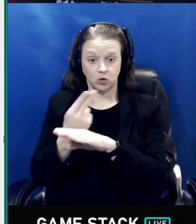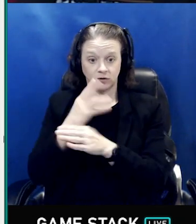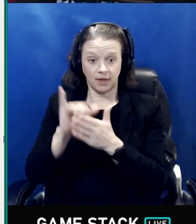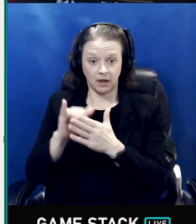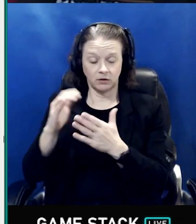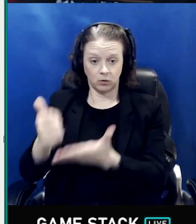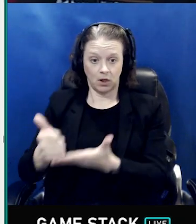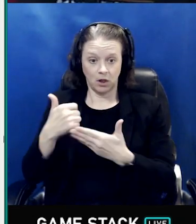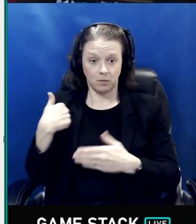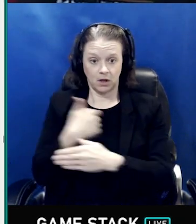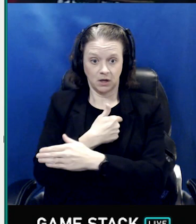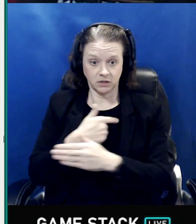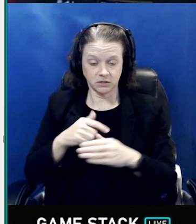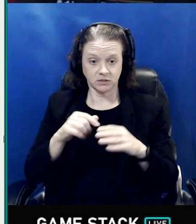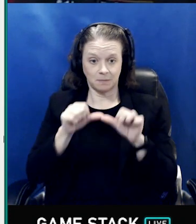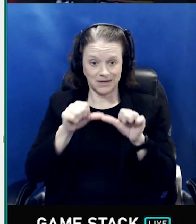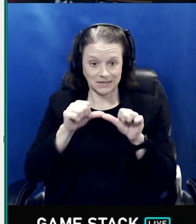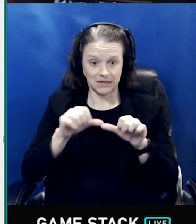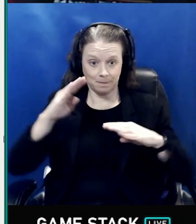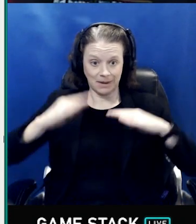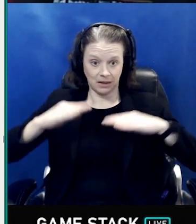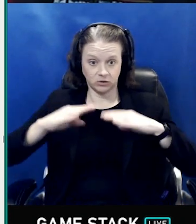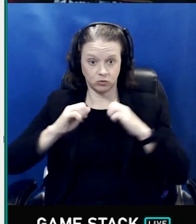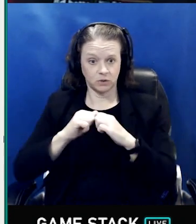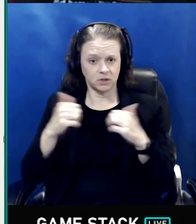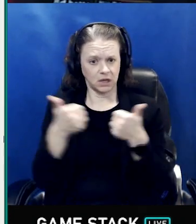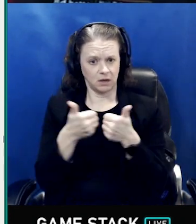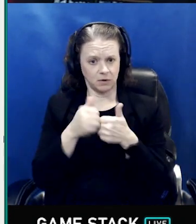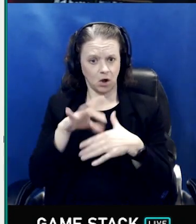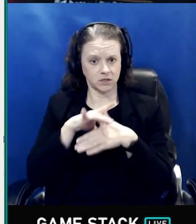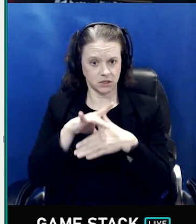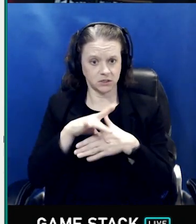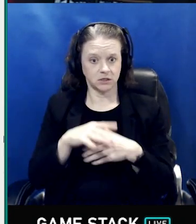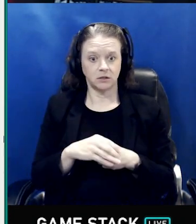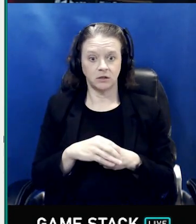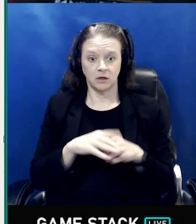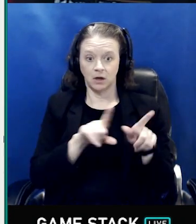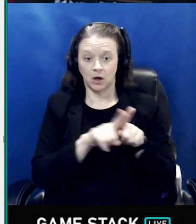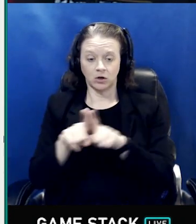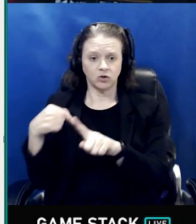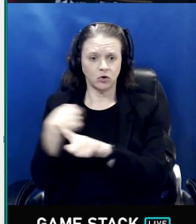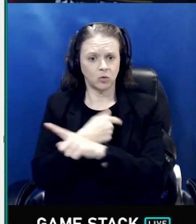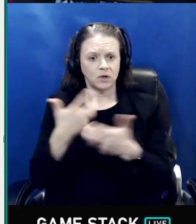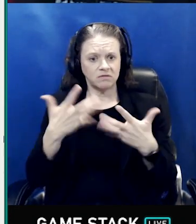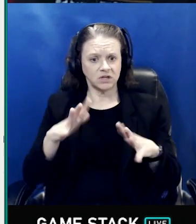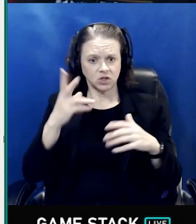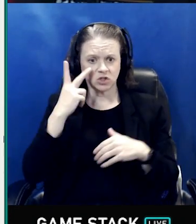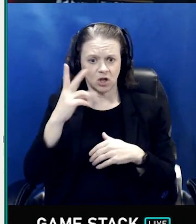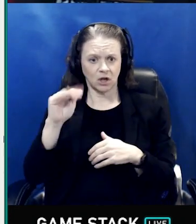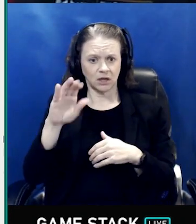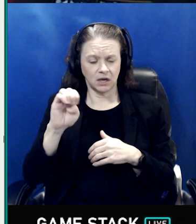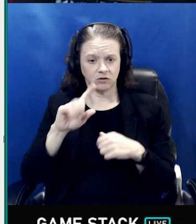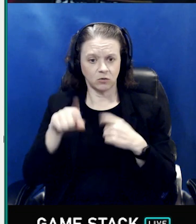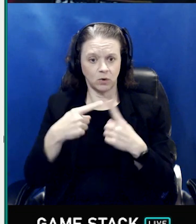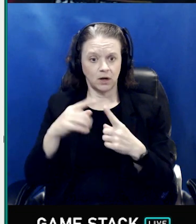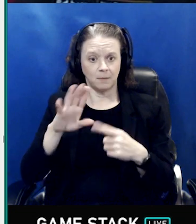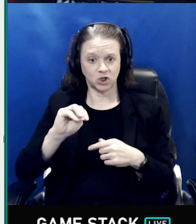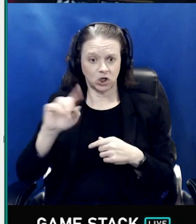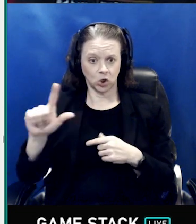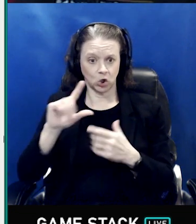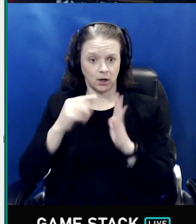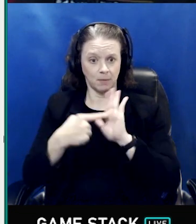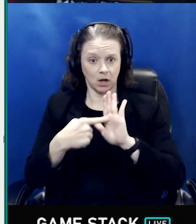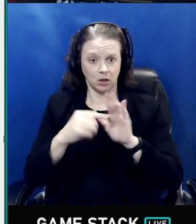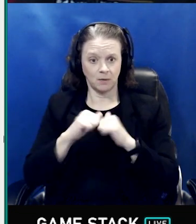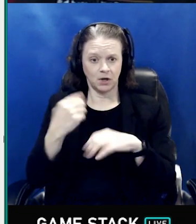Maintaining balance in game content. Also, we saw a case that machine learning model can be used to predict next action